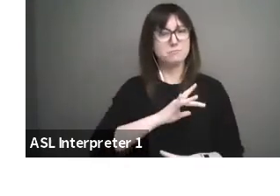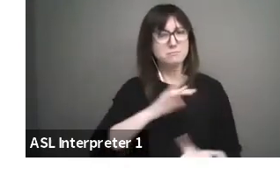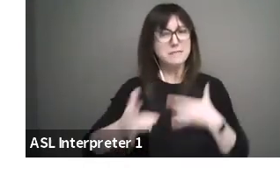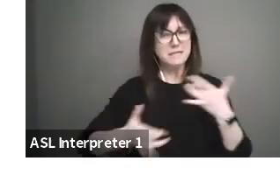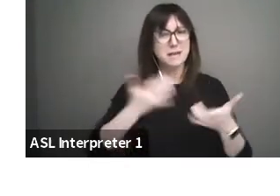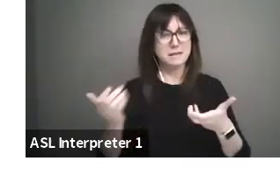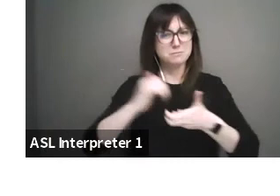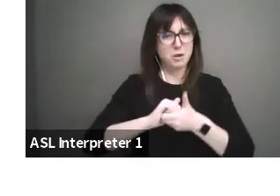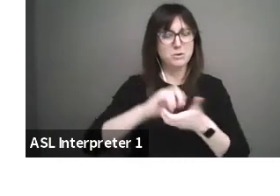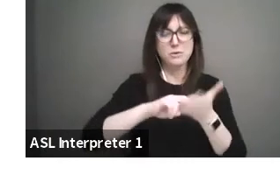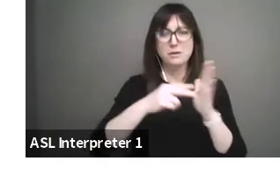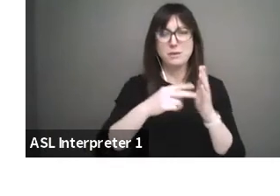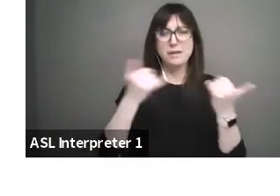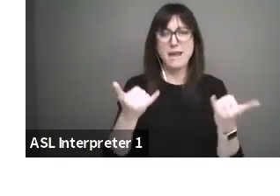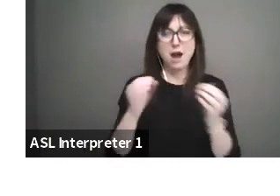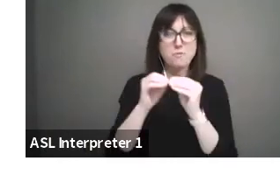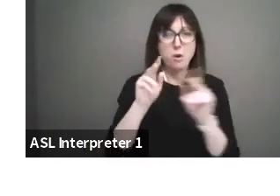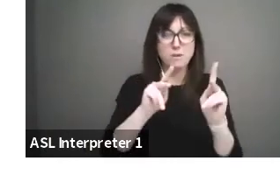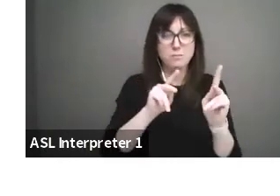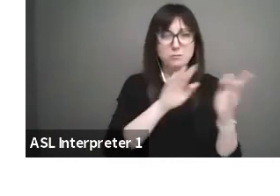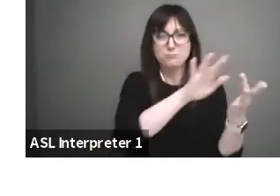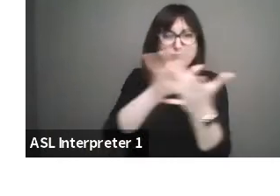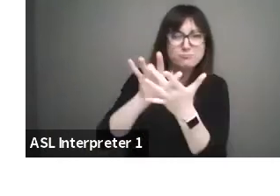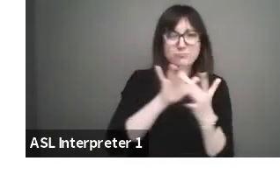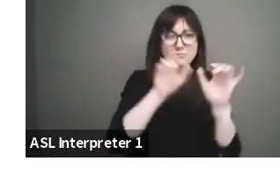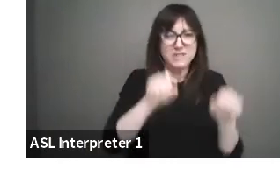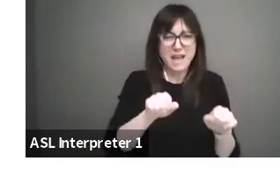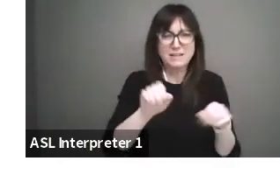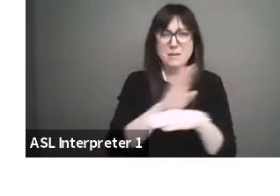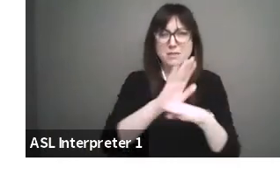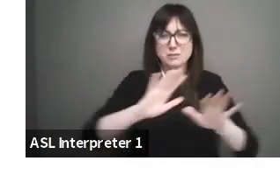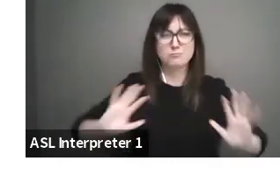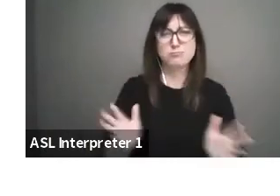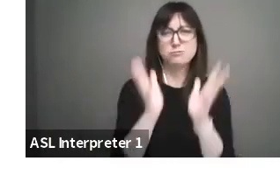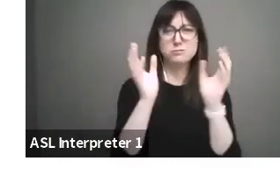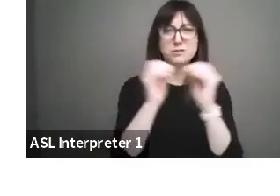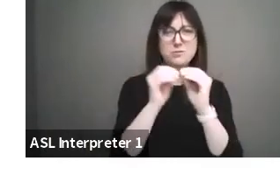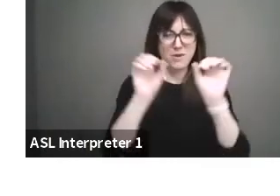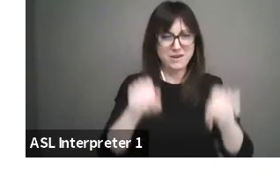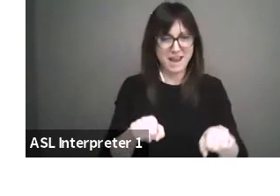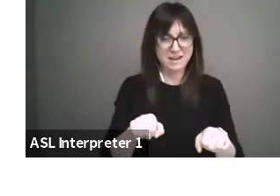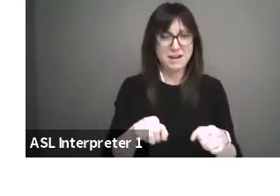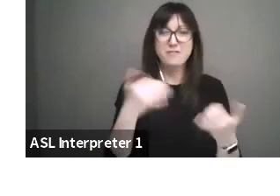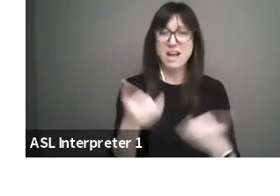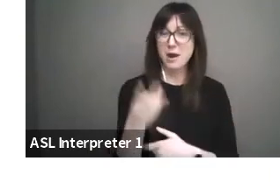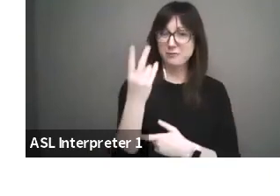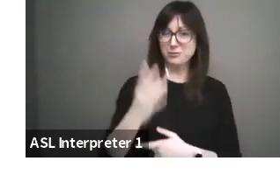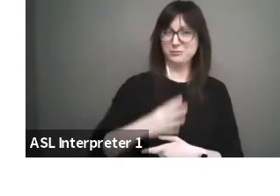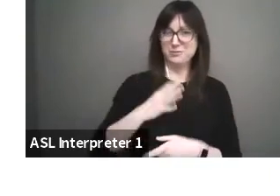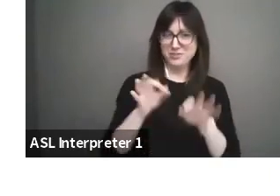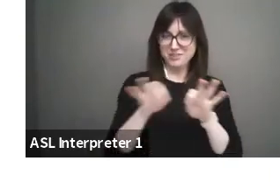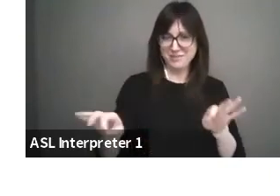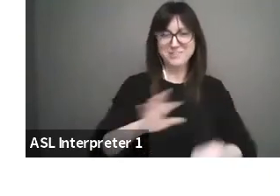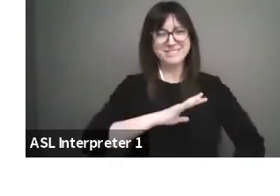where we can reach more people and help people with their businesses all over the place in 2 official languages now. So that's pretty